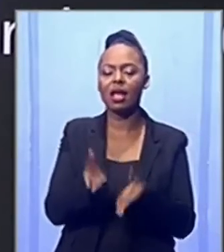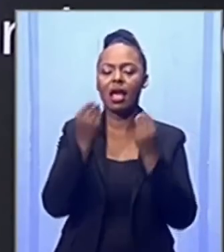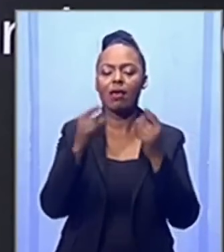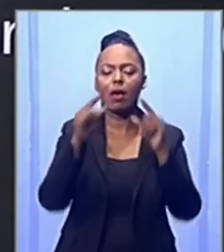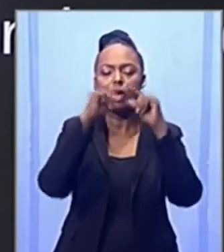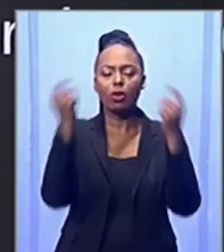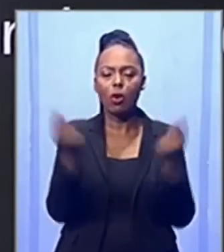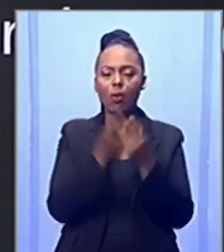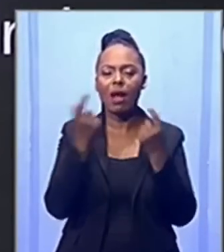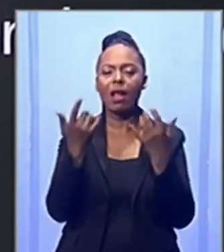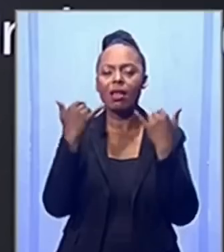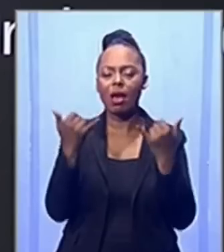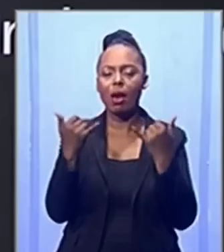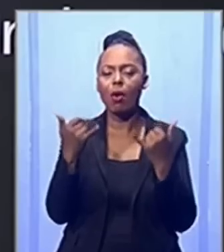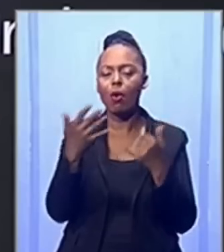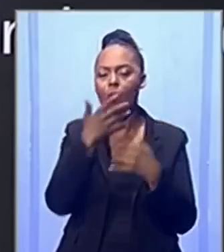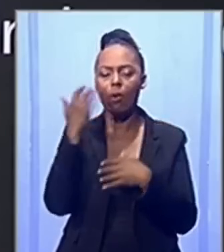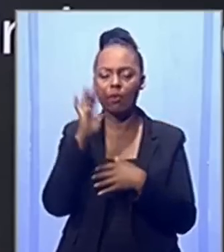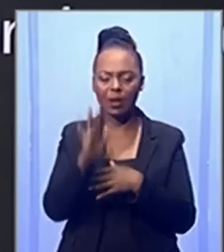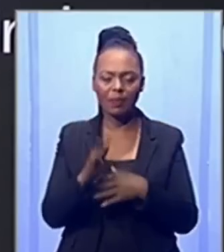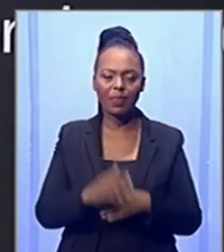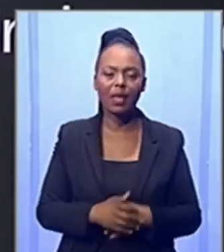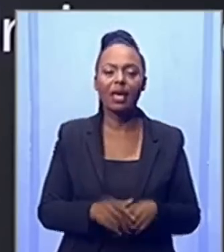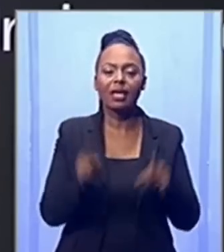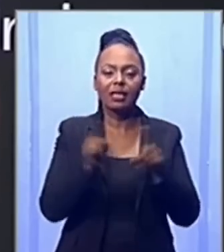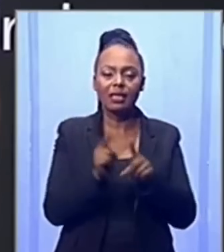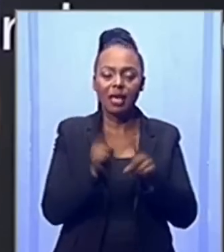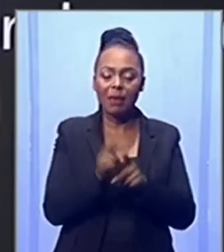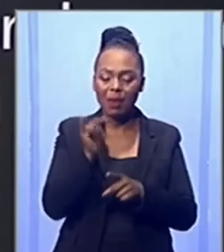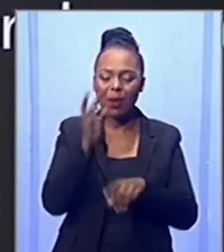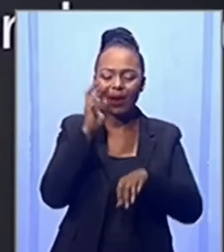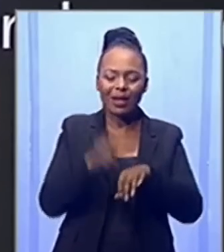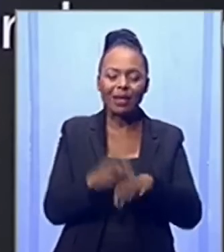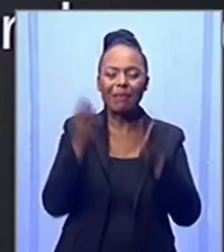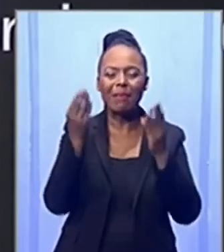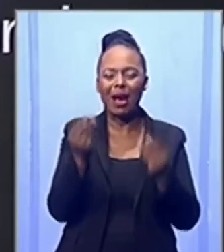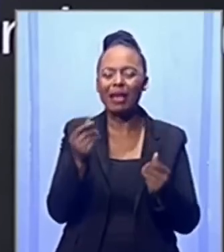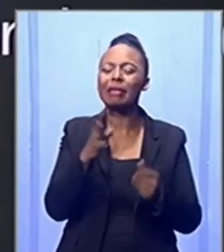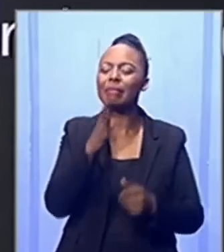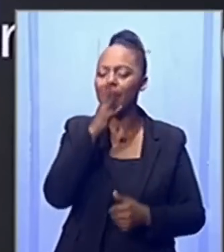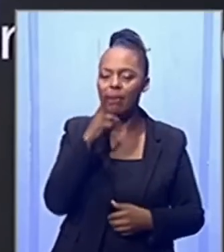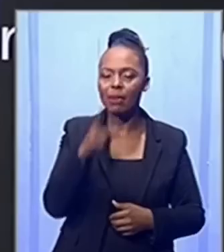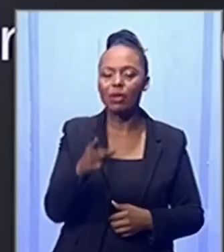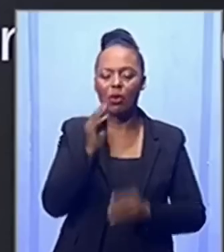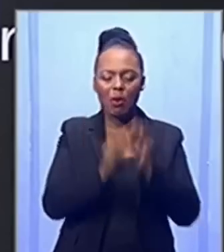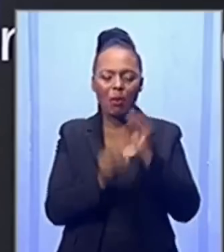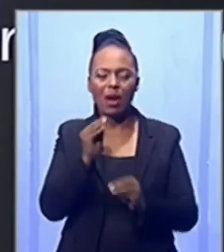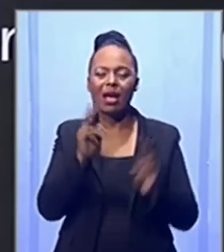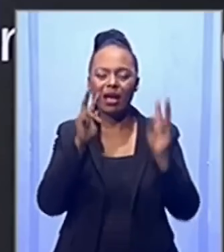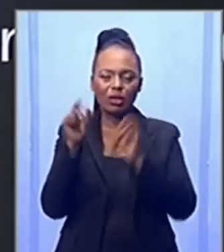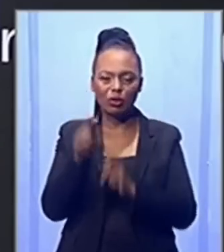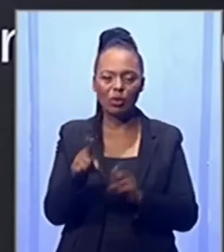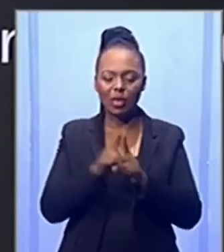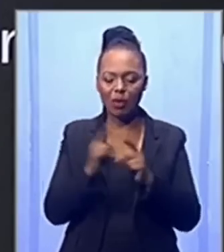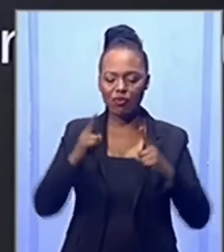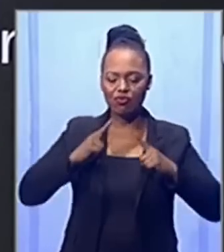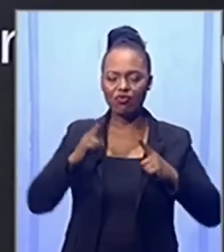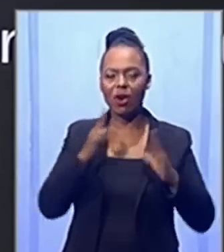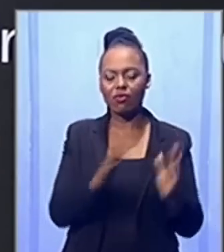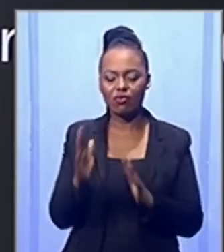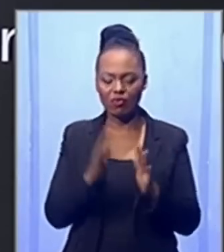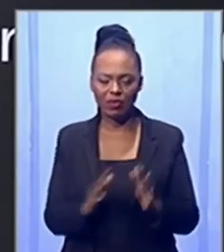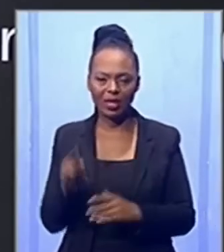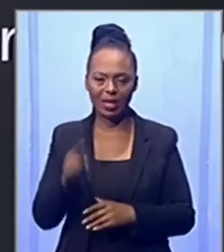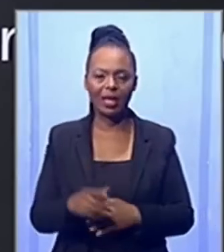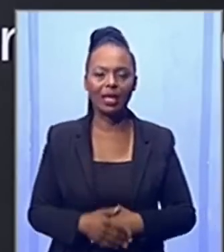warming mme gona fao le gona go nyakega tšhelete ye ntši mme re lebeletše gore go ka ba le